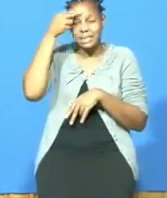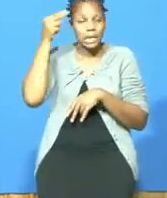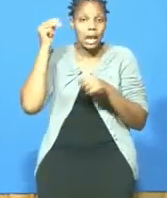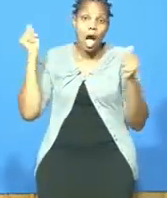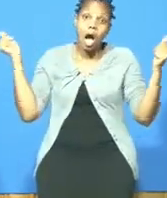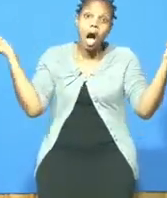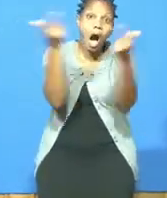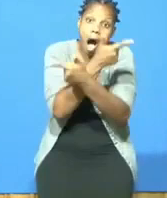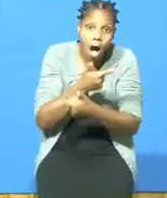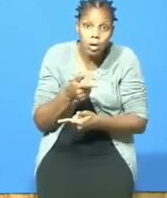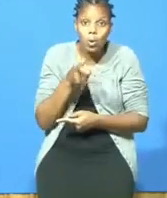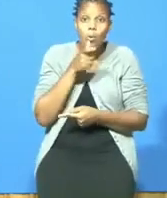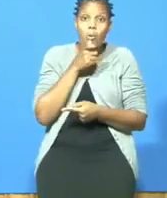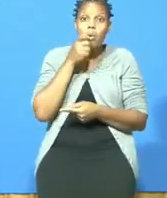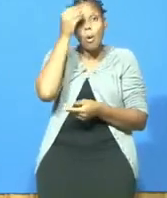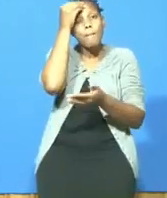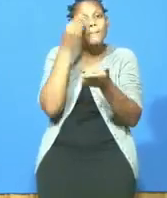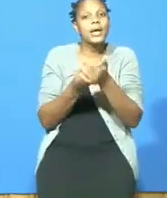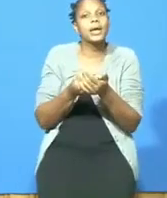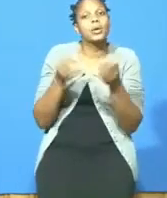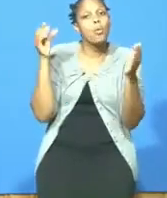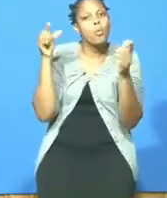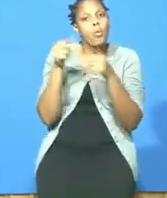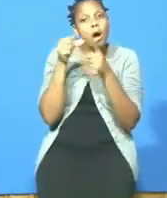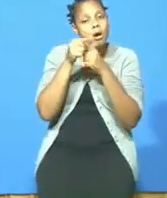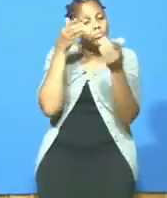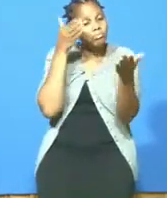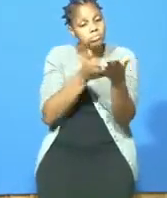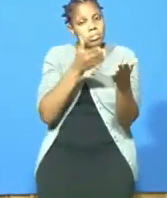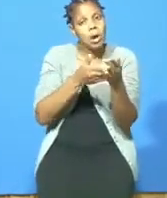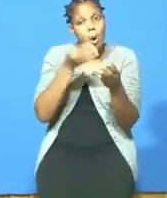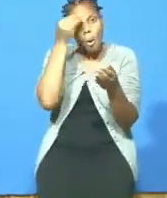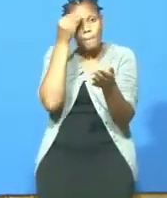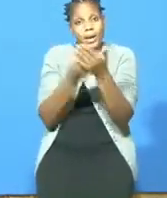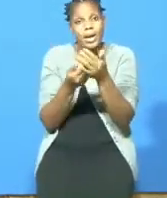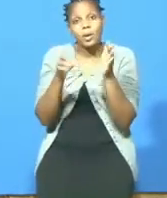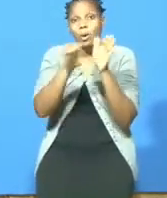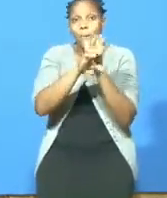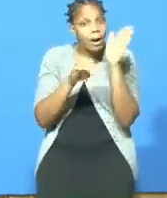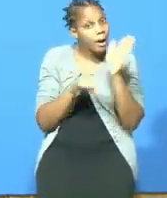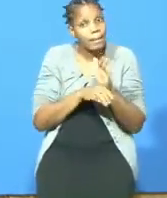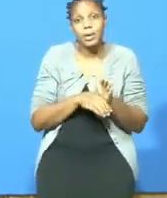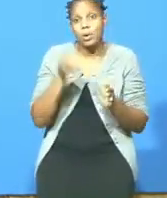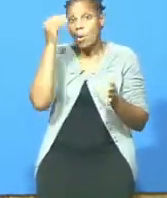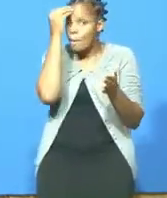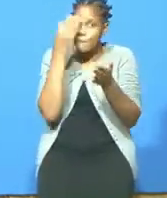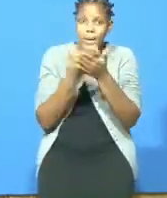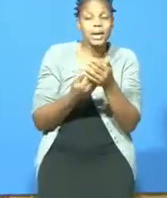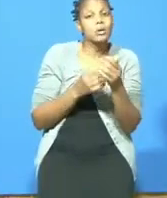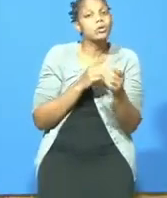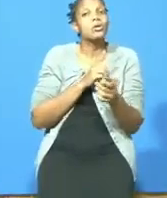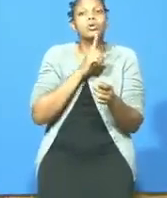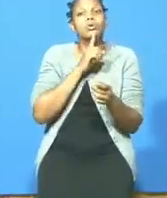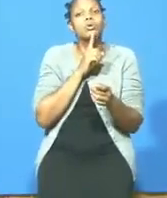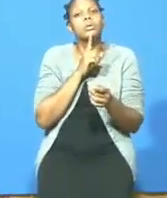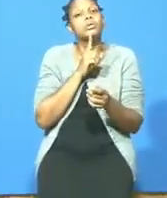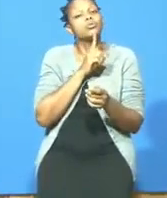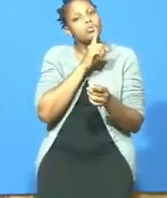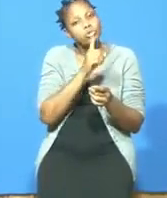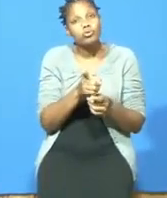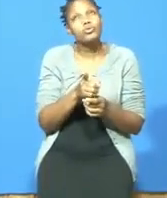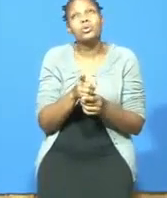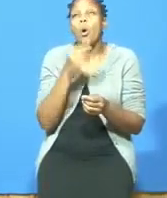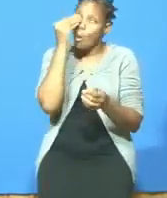are obedient to his word, obedient to his commandments, obedient to his truth, obedient to